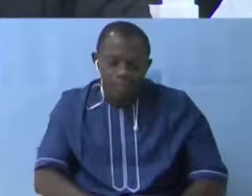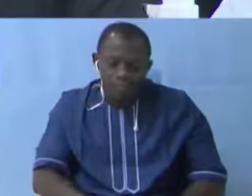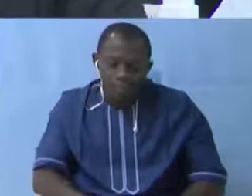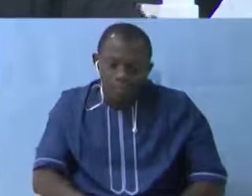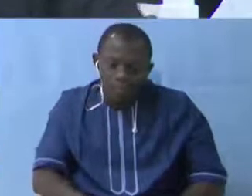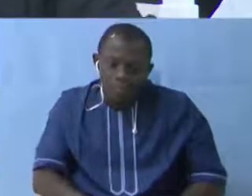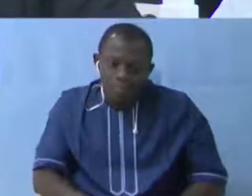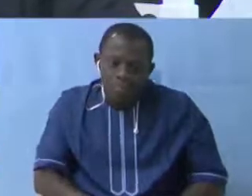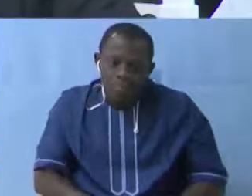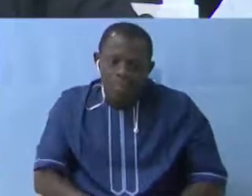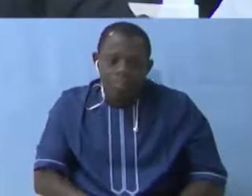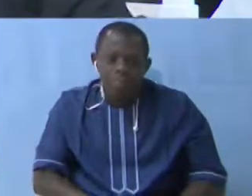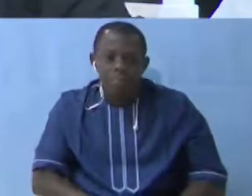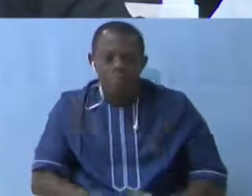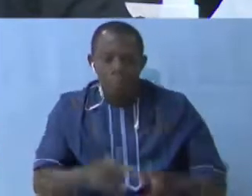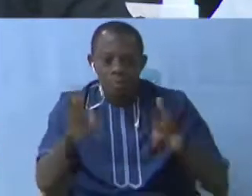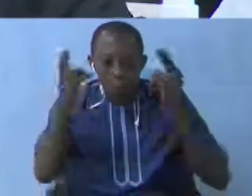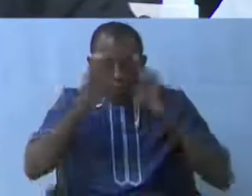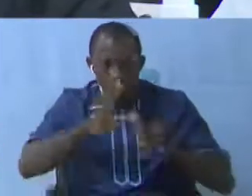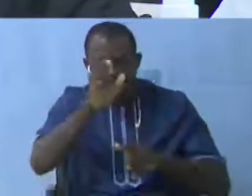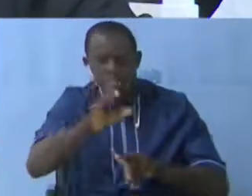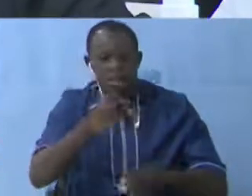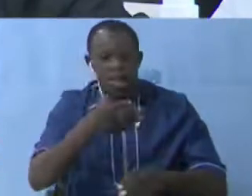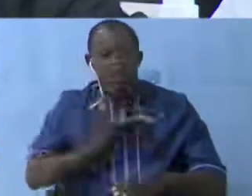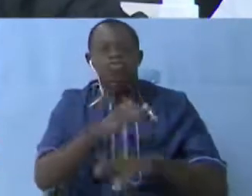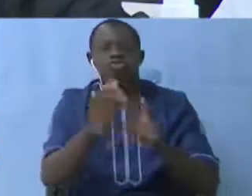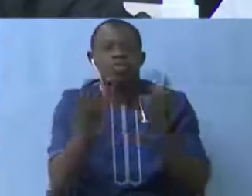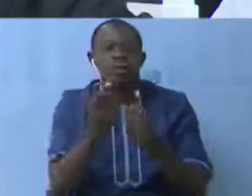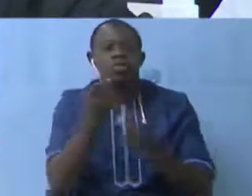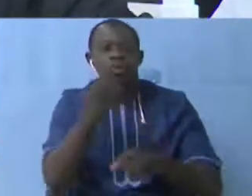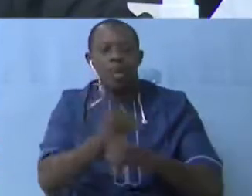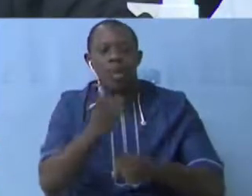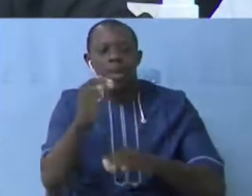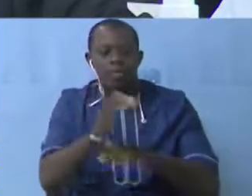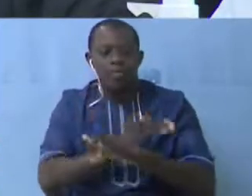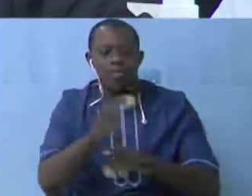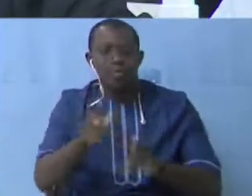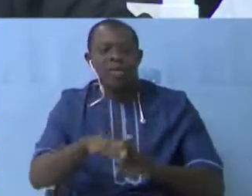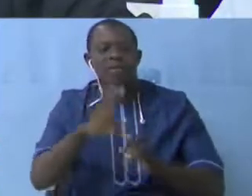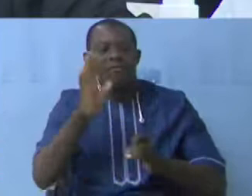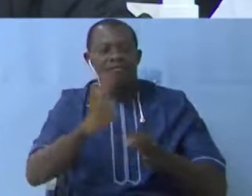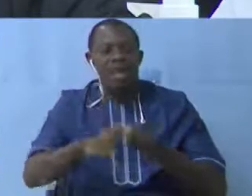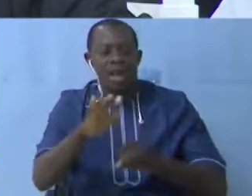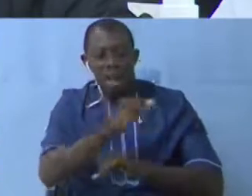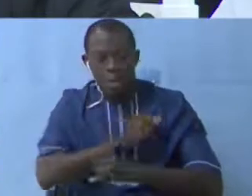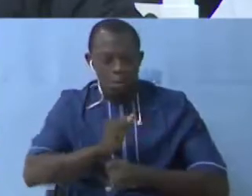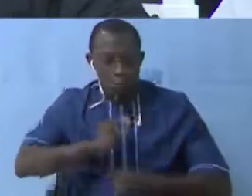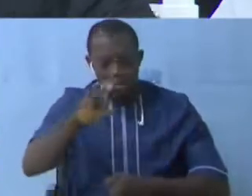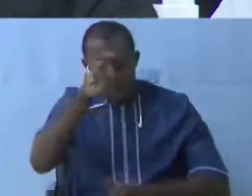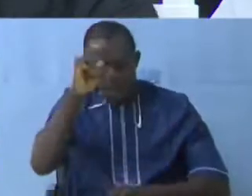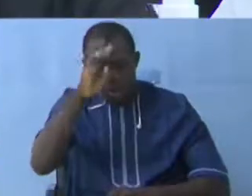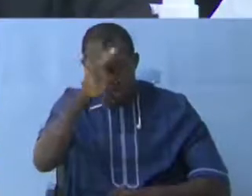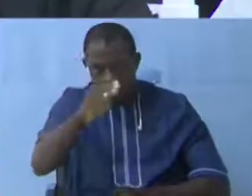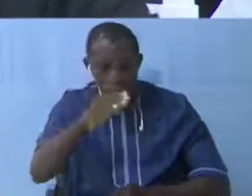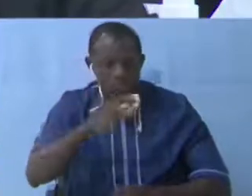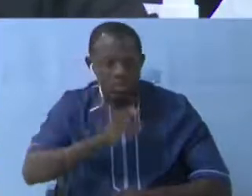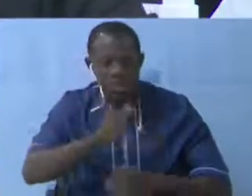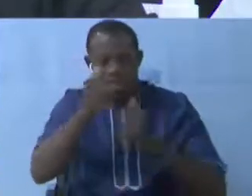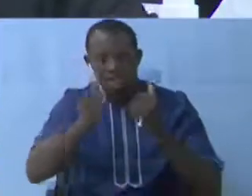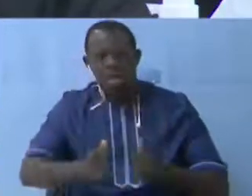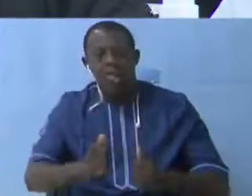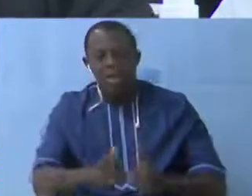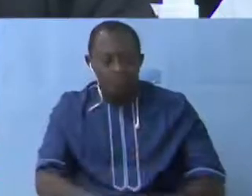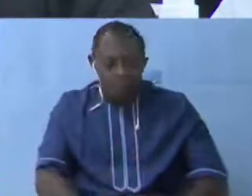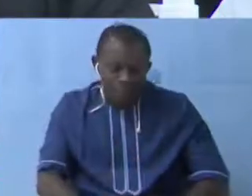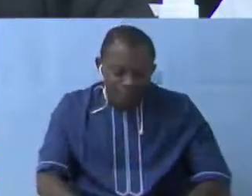kàddu fii. Council, you have some submissions to make before we conclude our work. Thank you, Mr. Chair. The